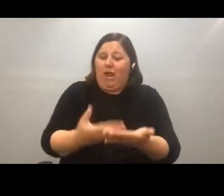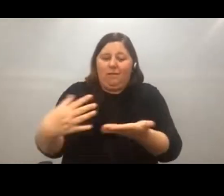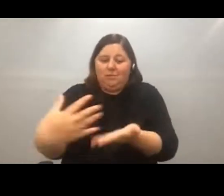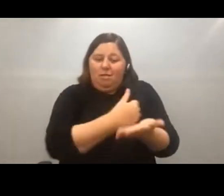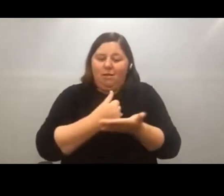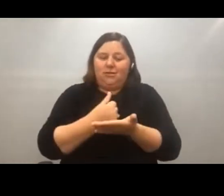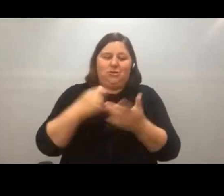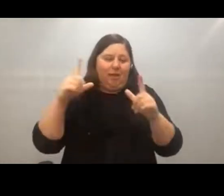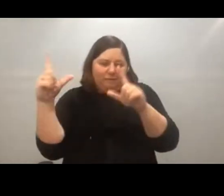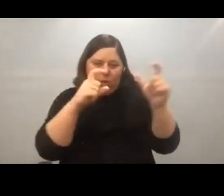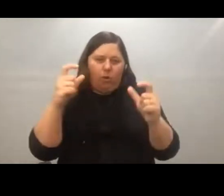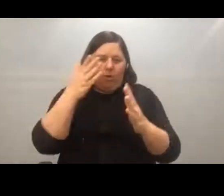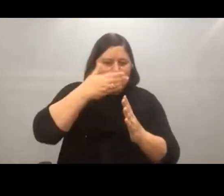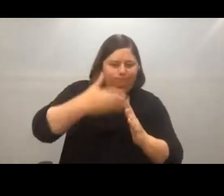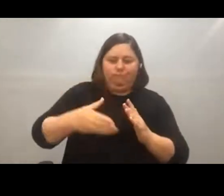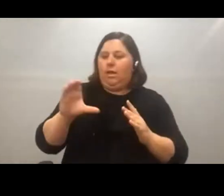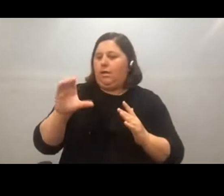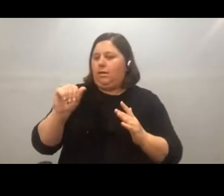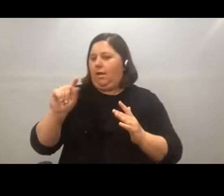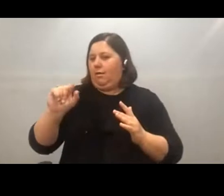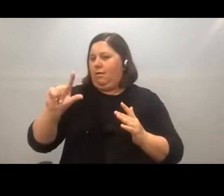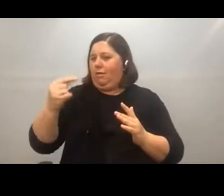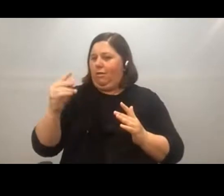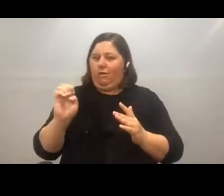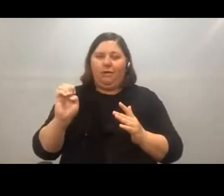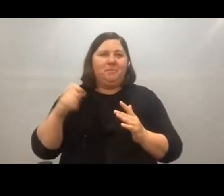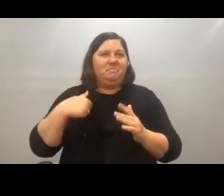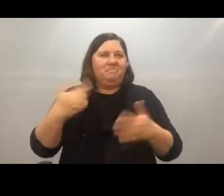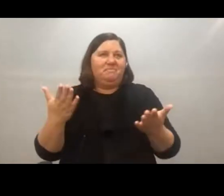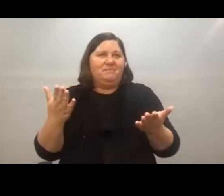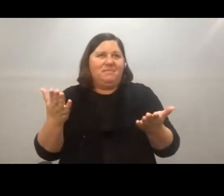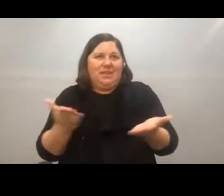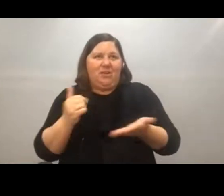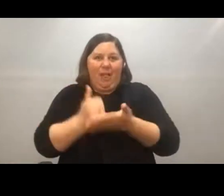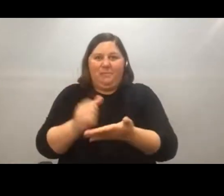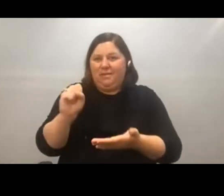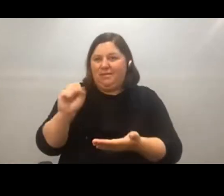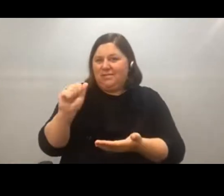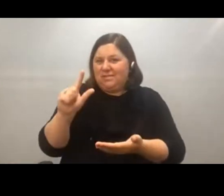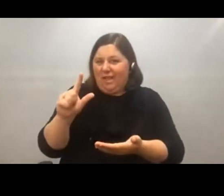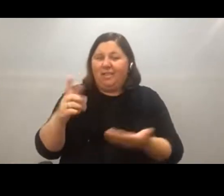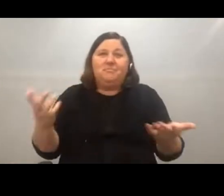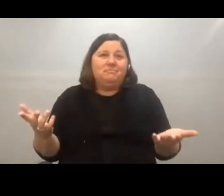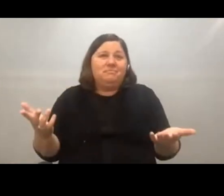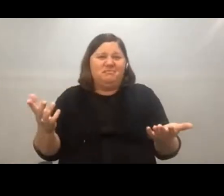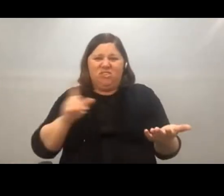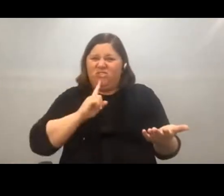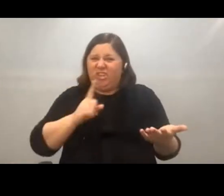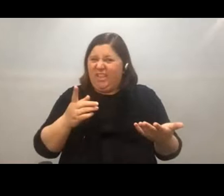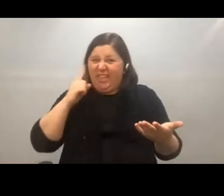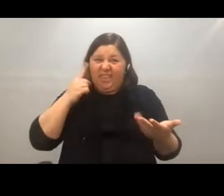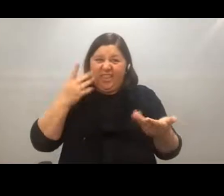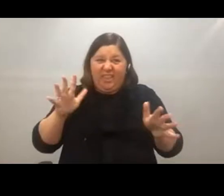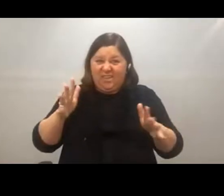of it i do all that stuff and i'm here helping sal um i think that's about it